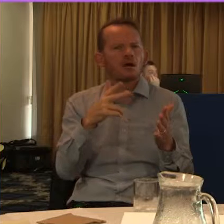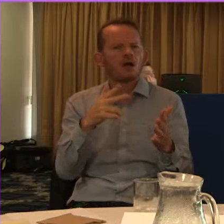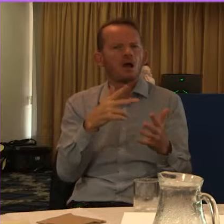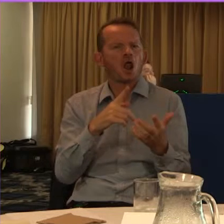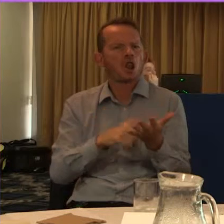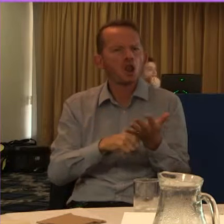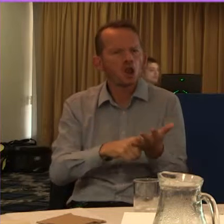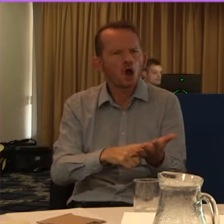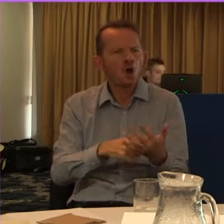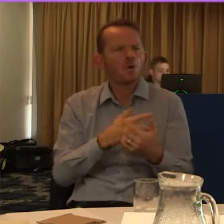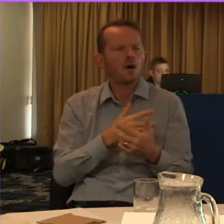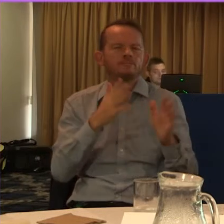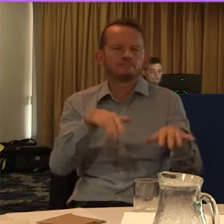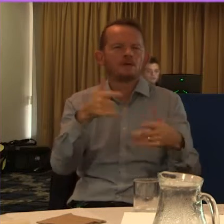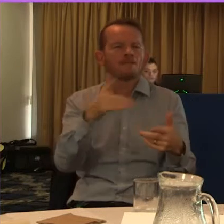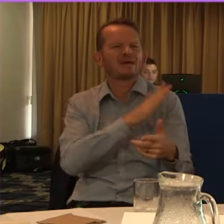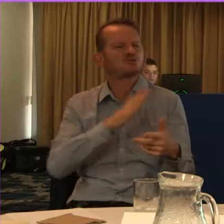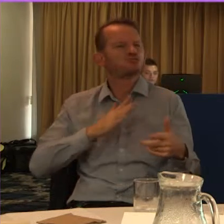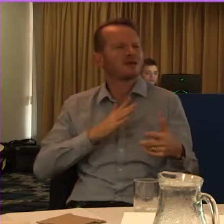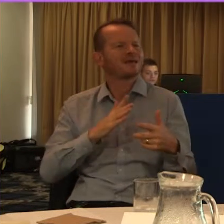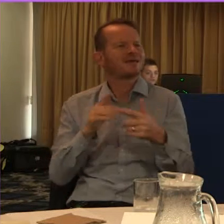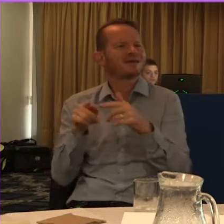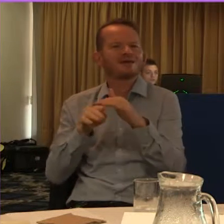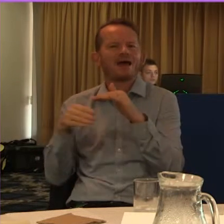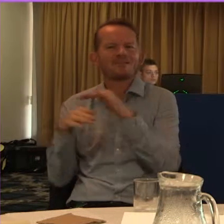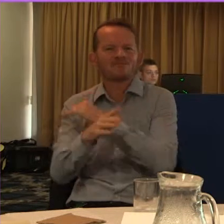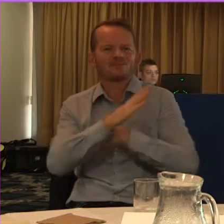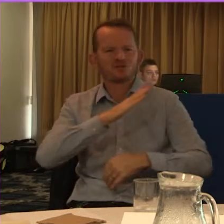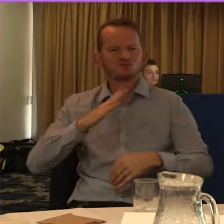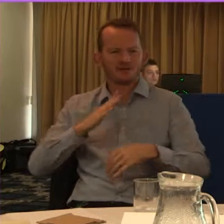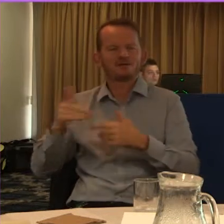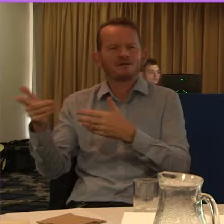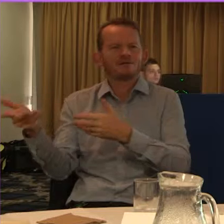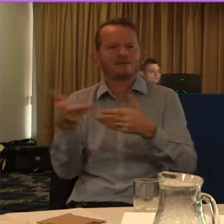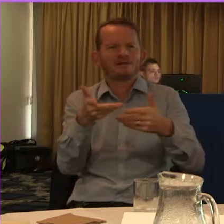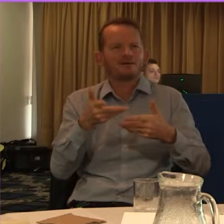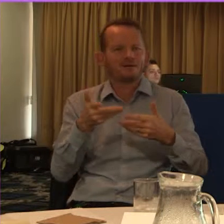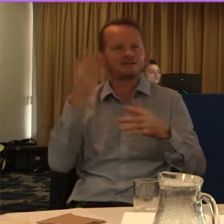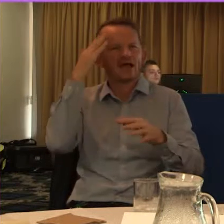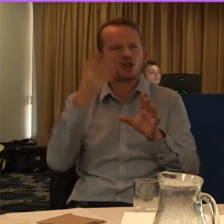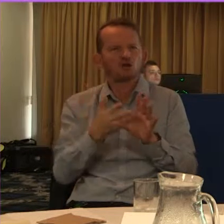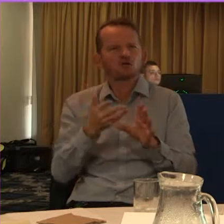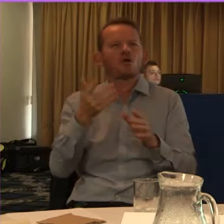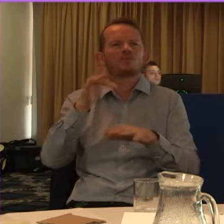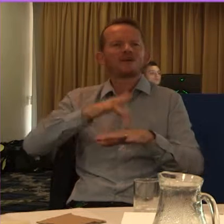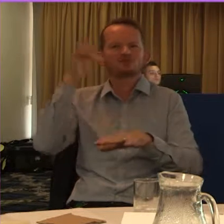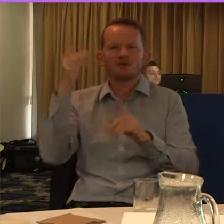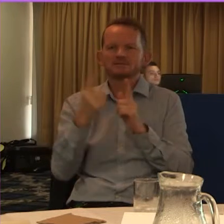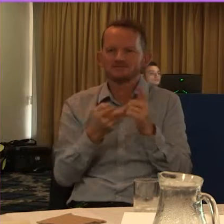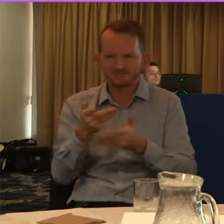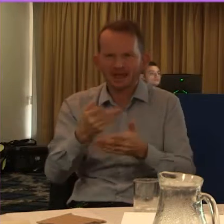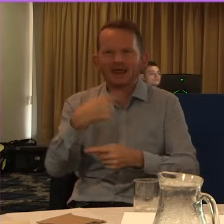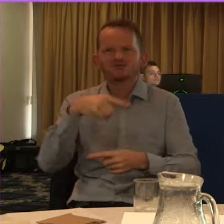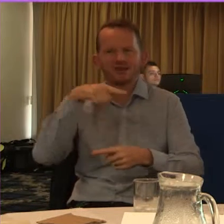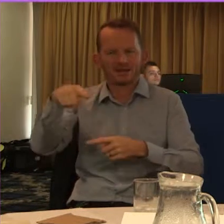and how it highlighted the context in which military veterans, in this example, can present to services and the need for psychological professionals